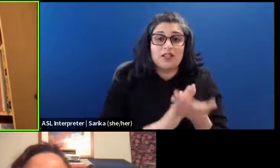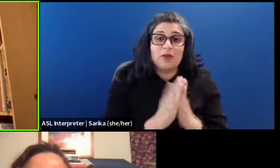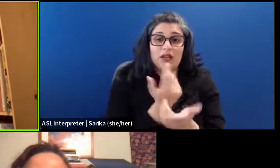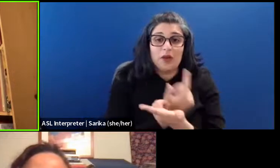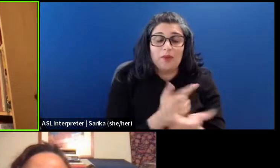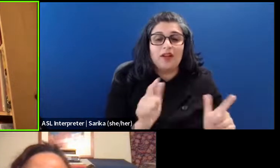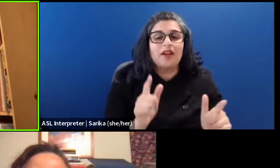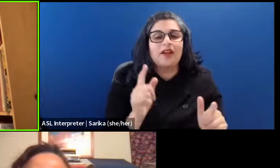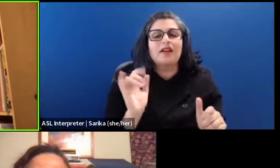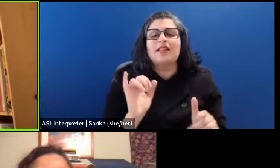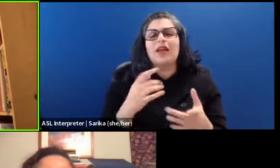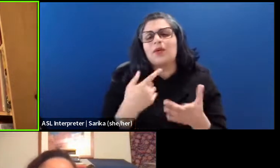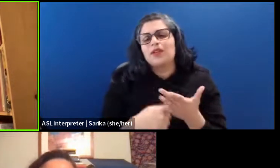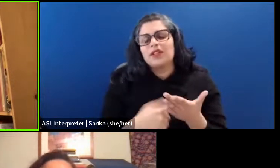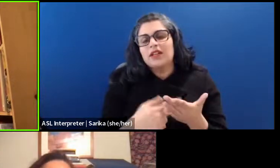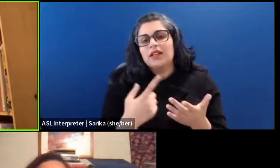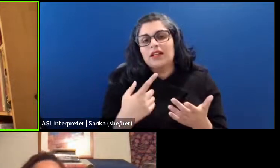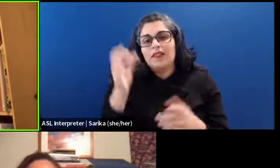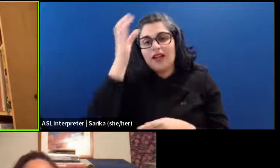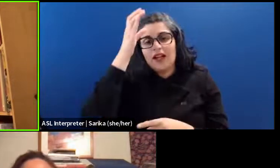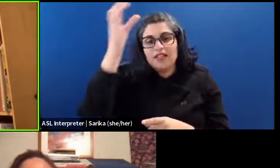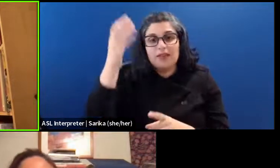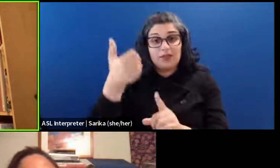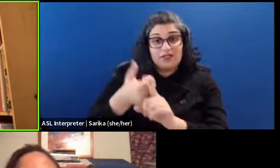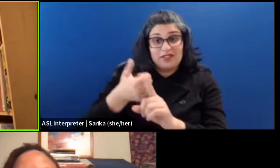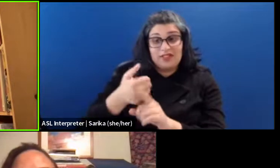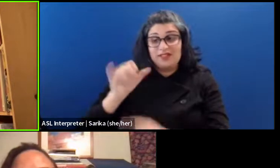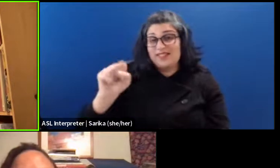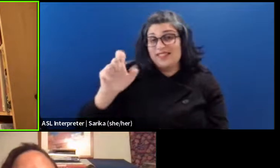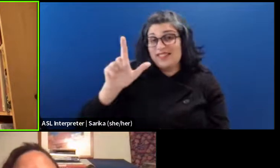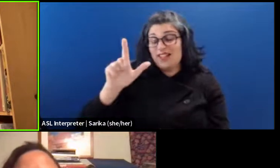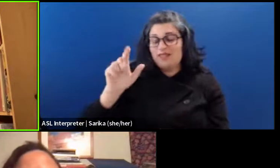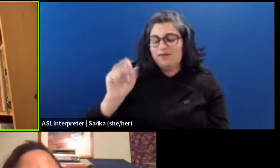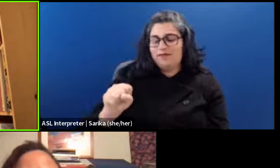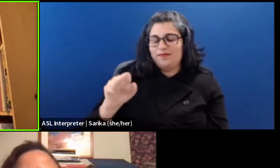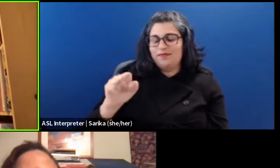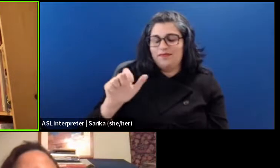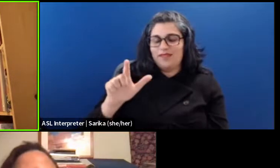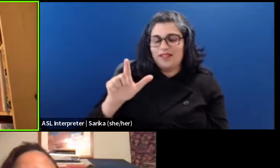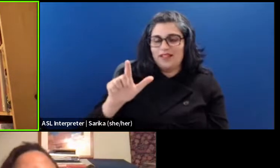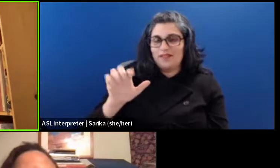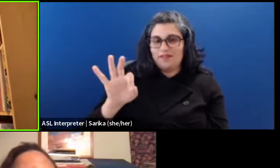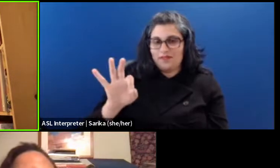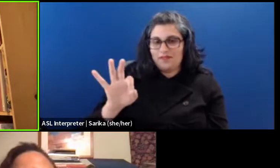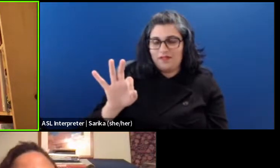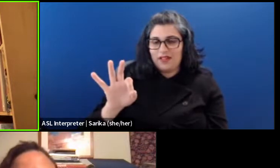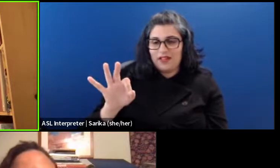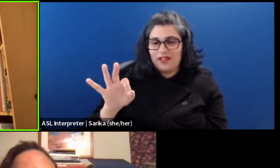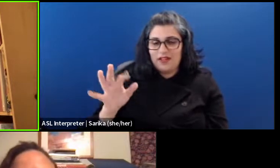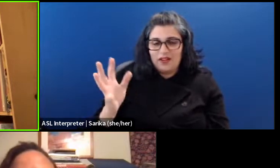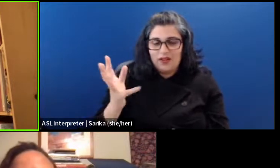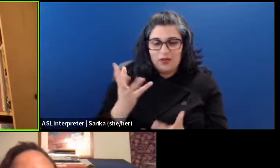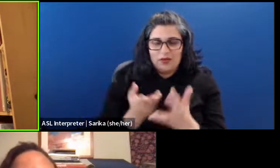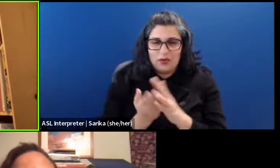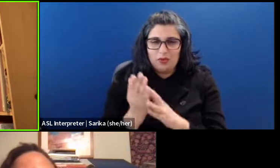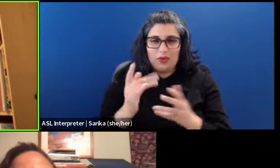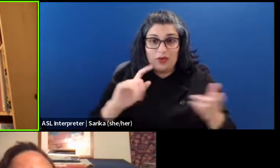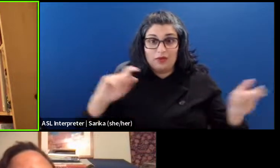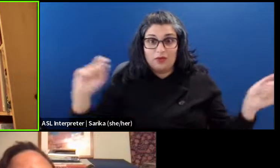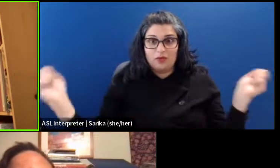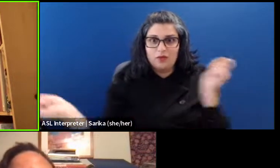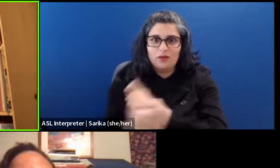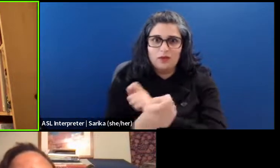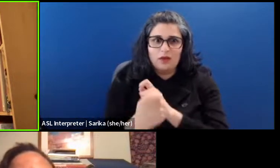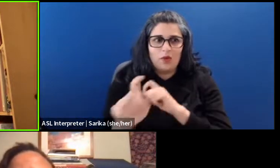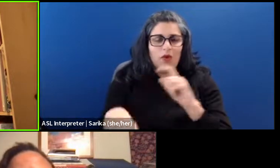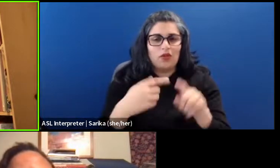in the conversation, the concept of self really goes and it undergoes a radical transformation when you